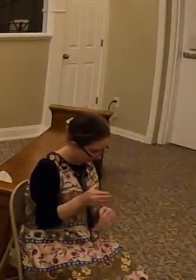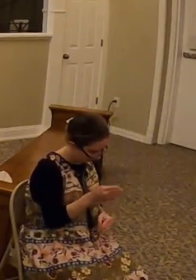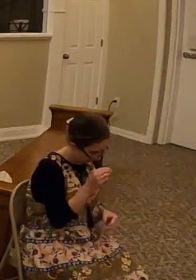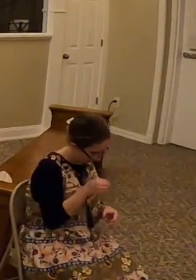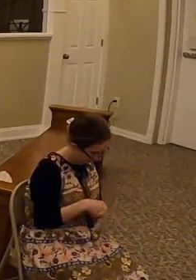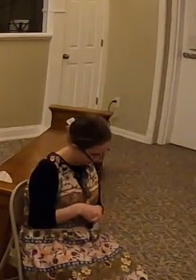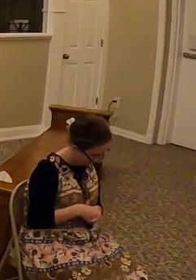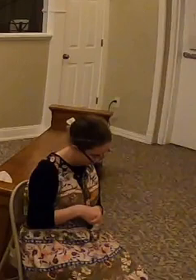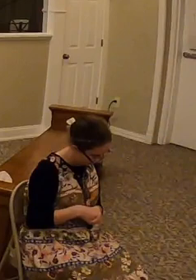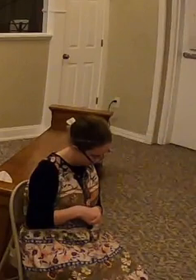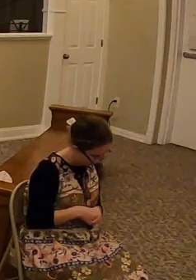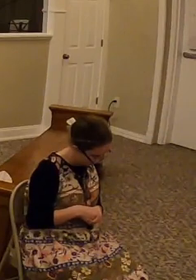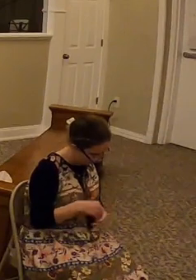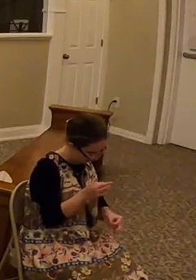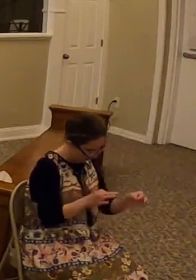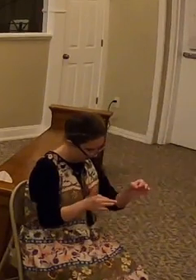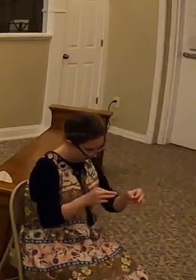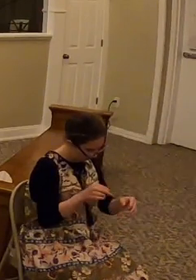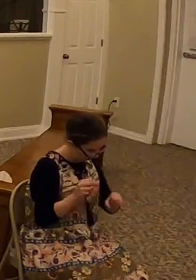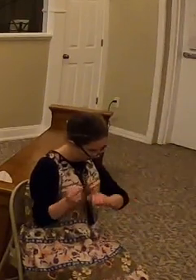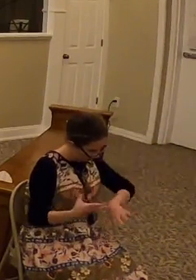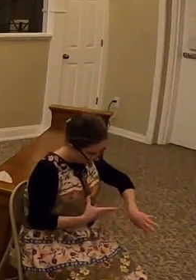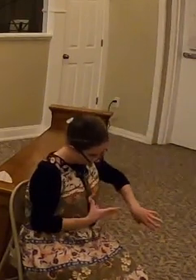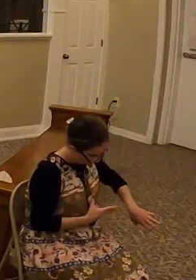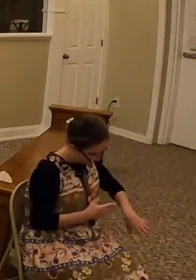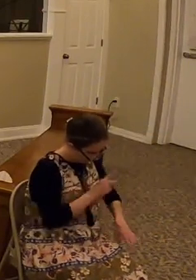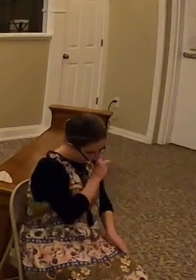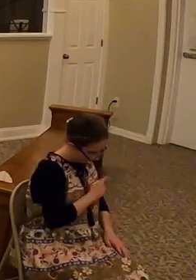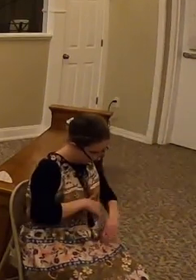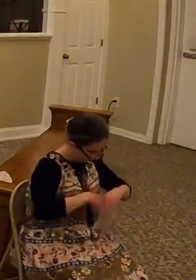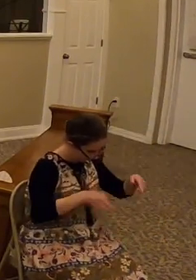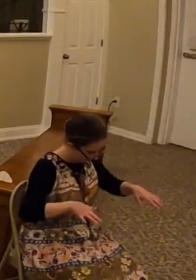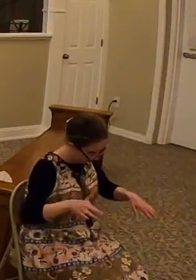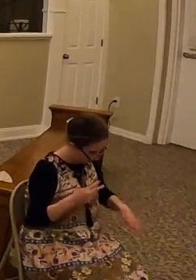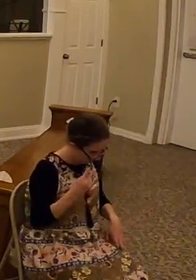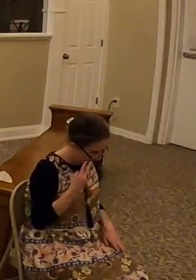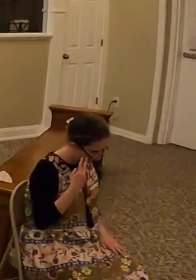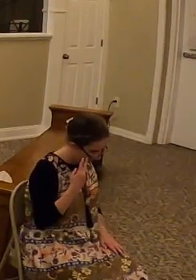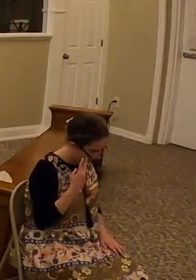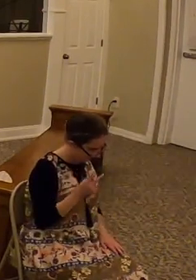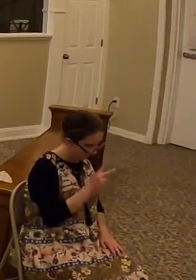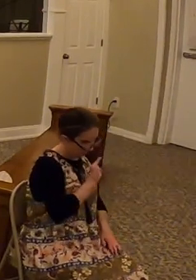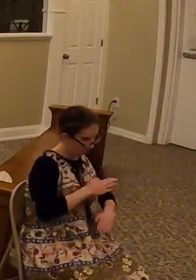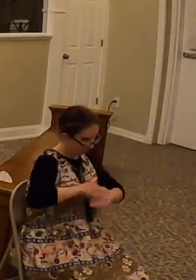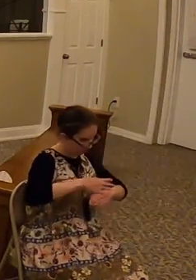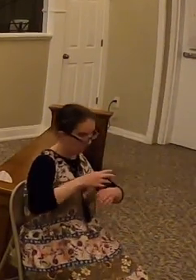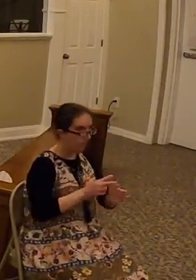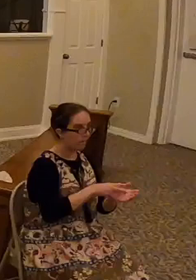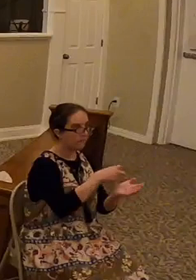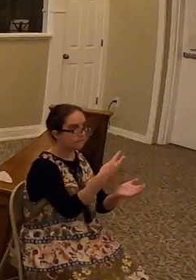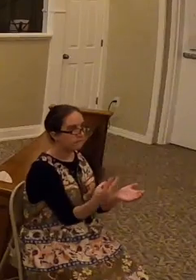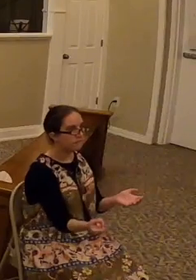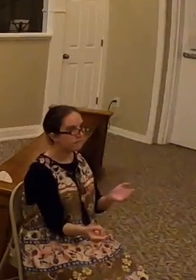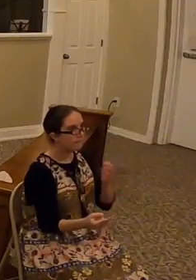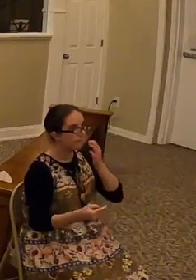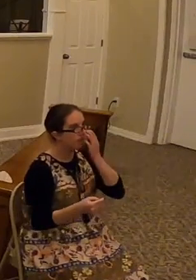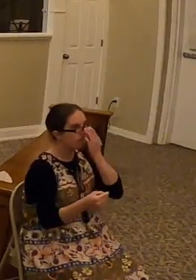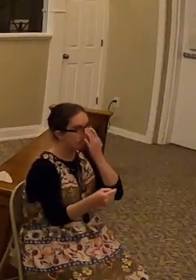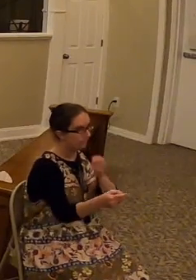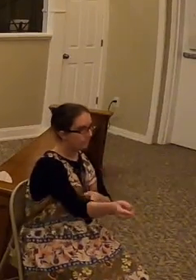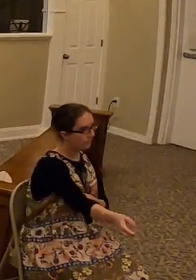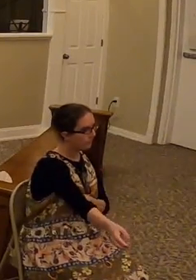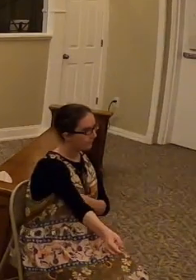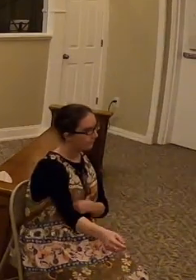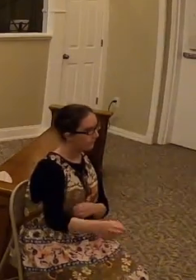time in the Old Testament, prophets pronounced judgment, then walked out of the king's presence to watch his kingdom crumble.